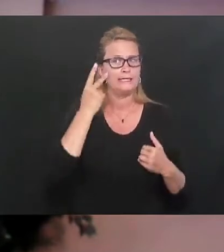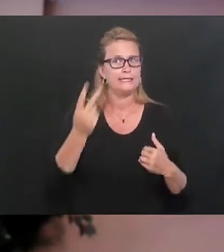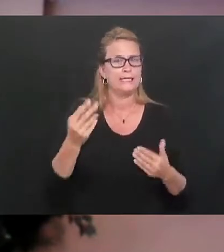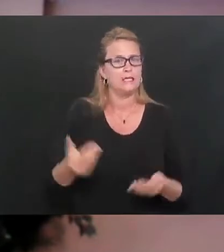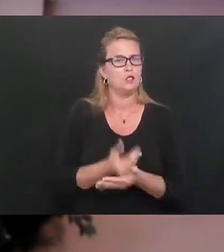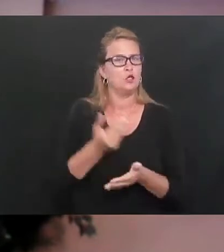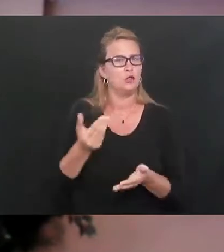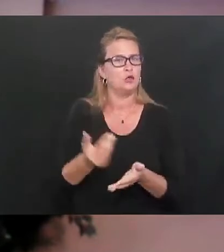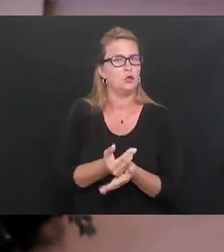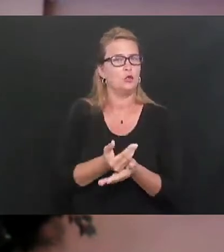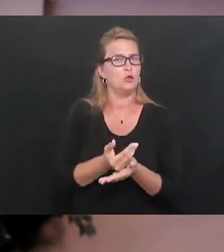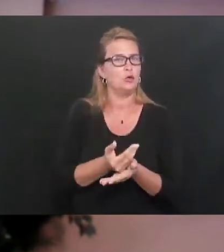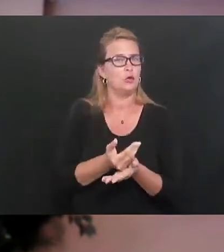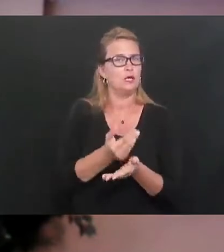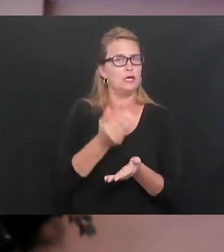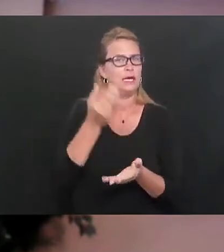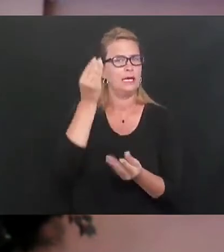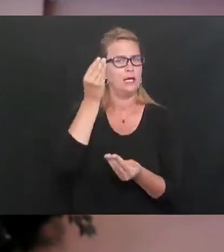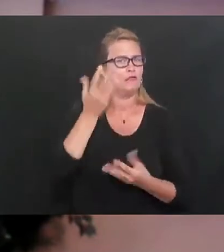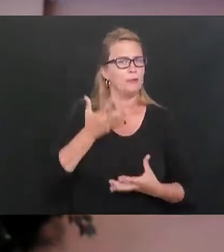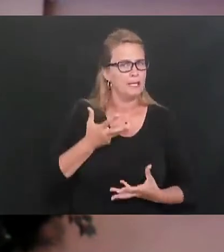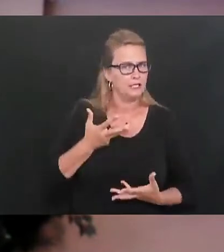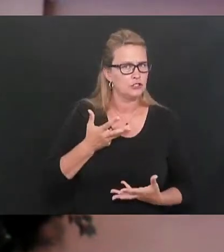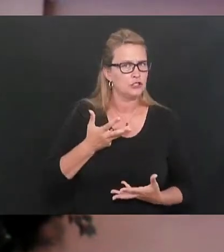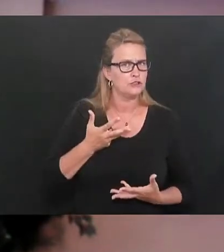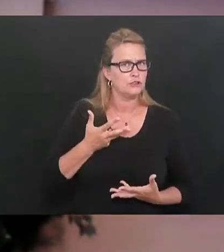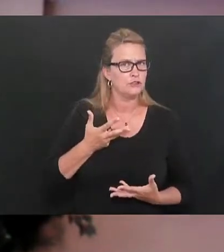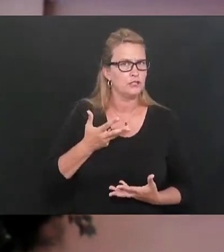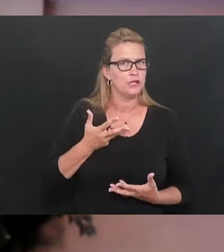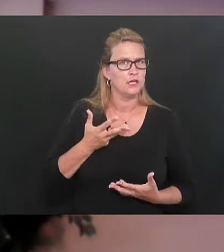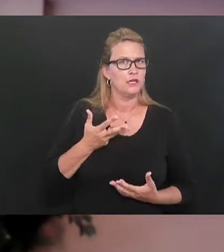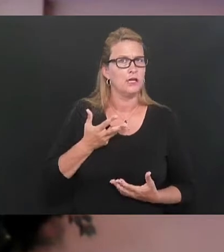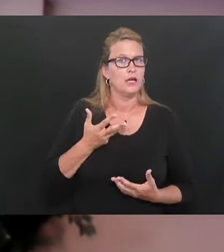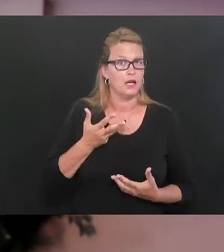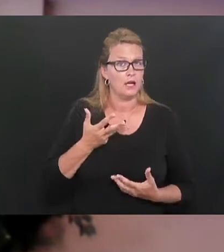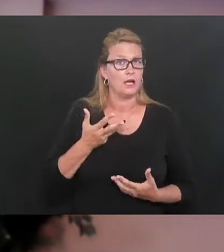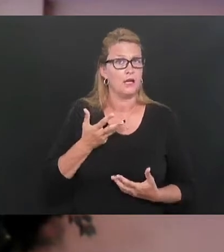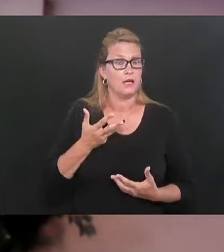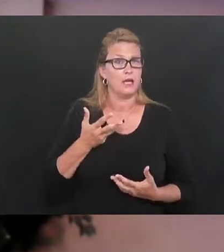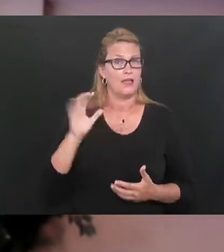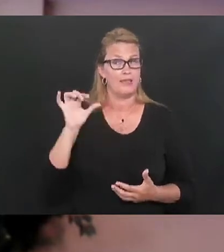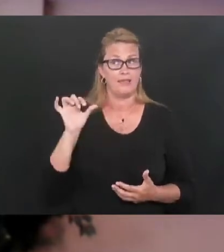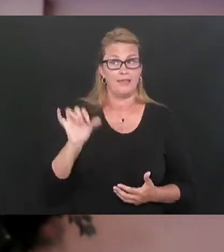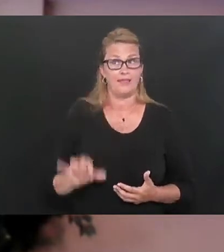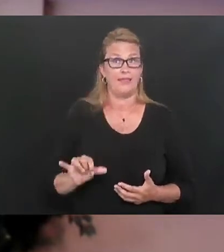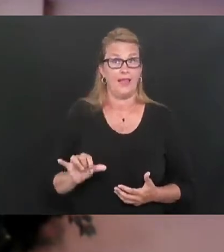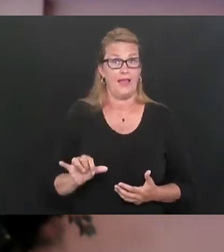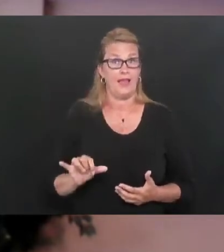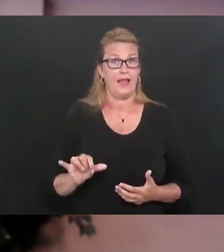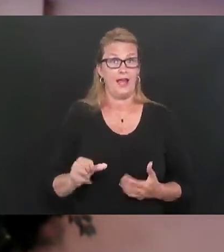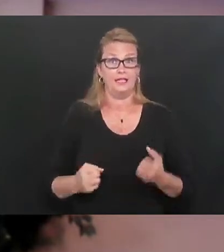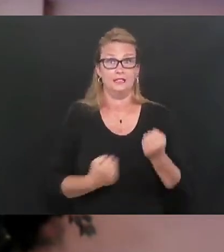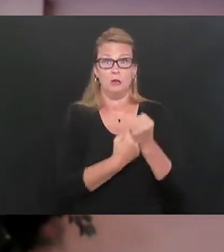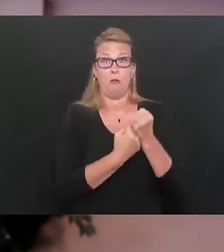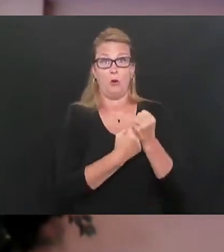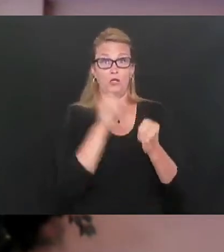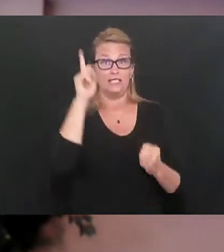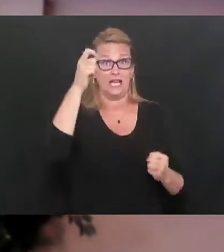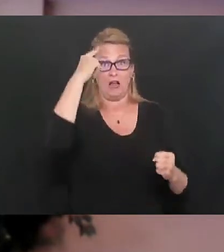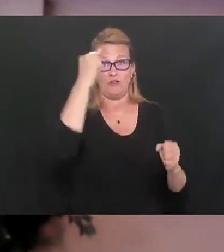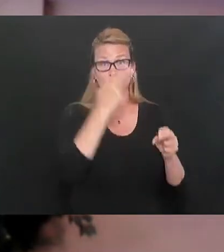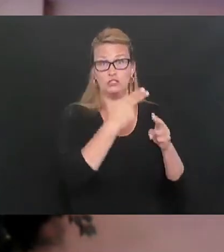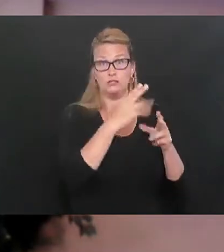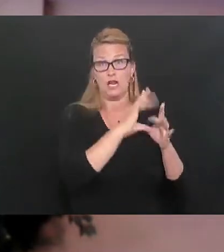data, new studies that have come out that basically underscores what the governor said, in